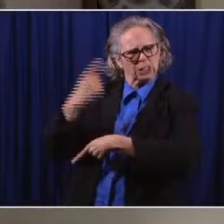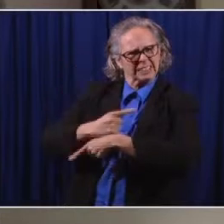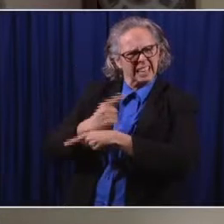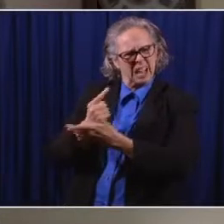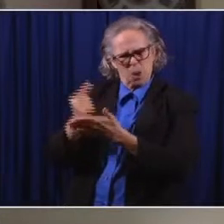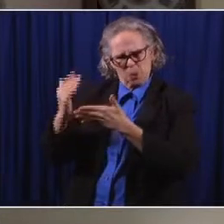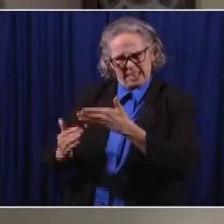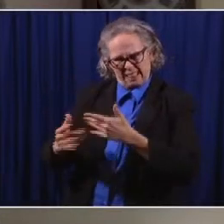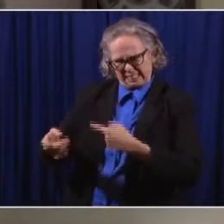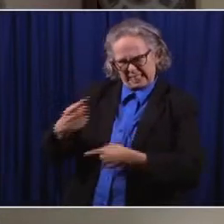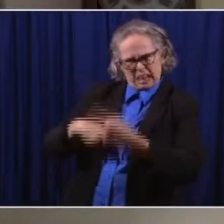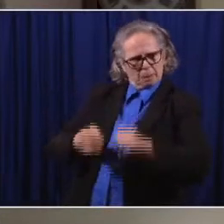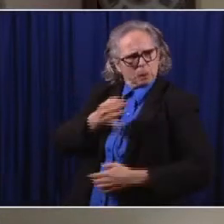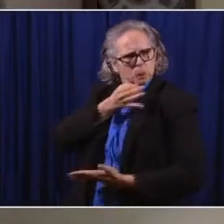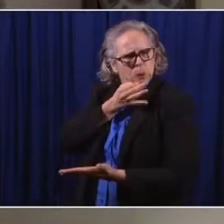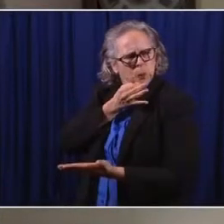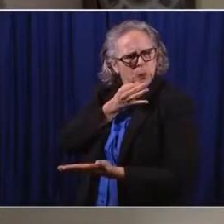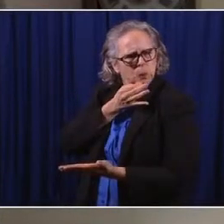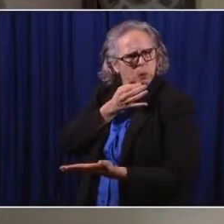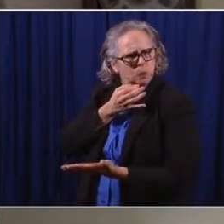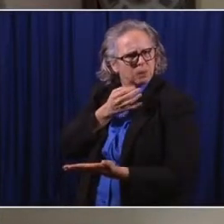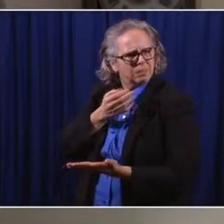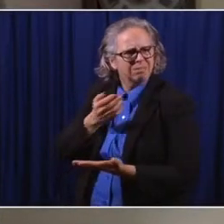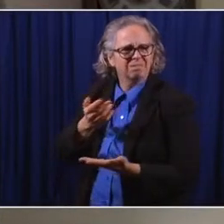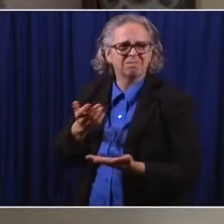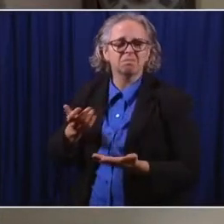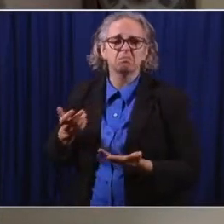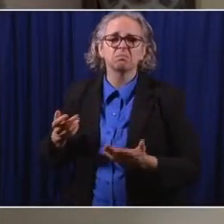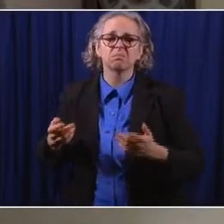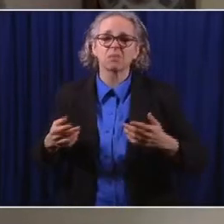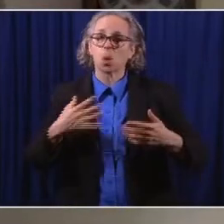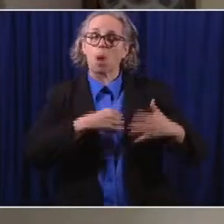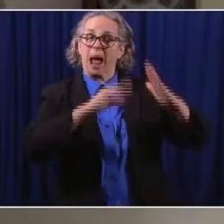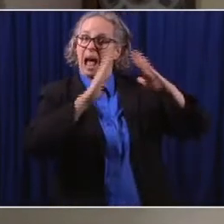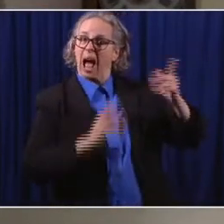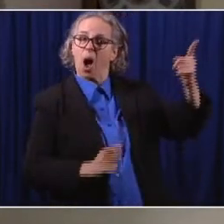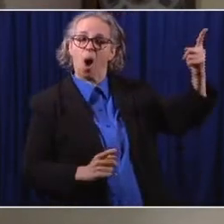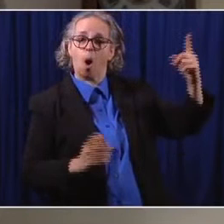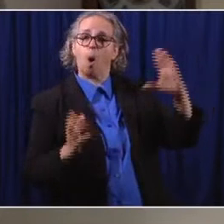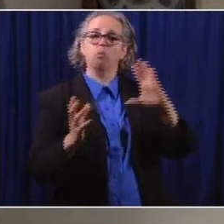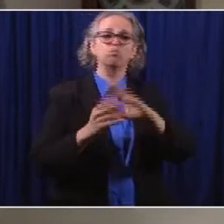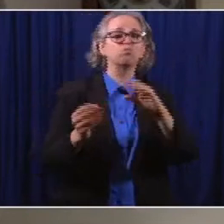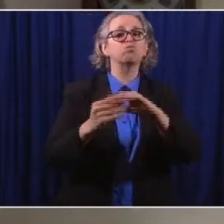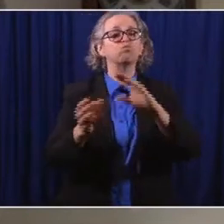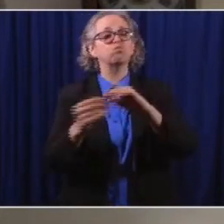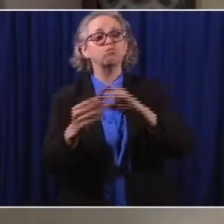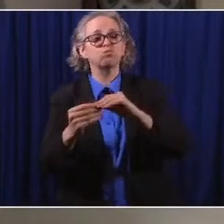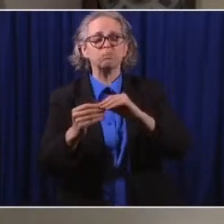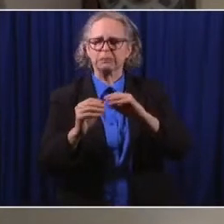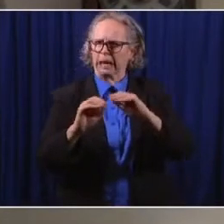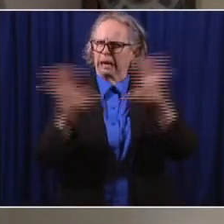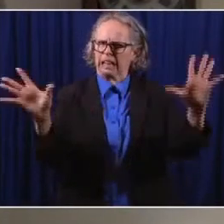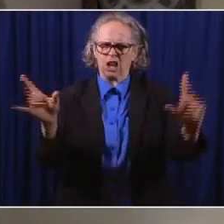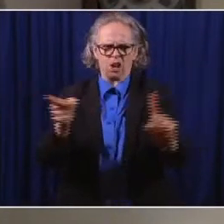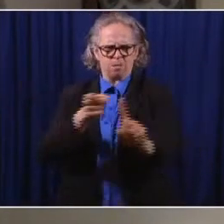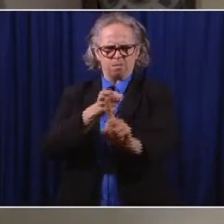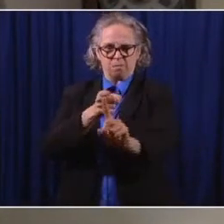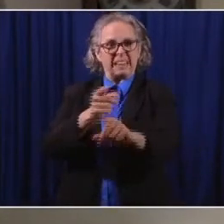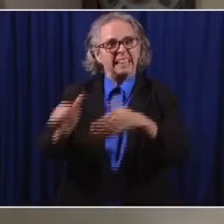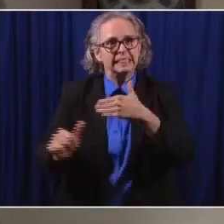The White House has been very clear about the dangers that we face on this Labor Day weekend. Vice President